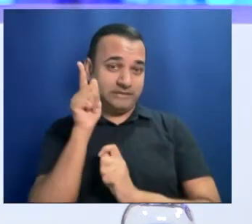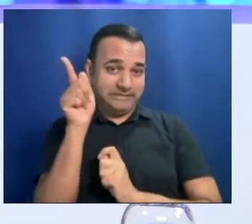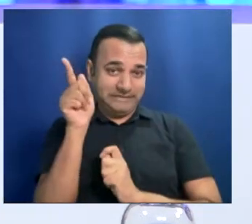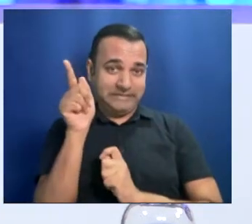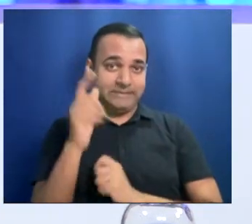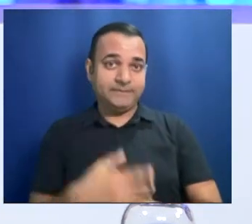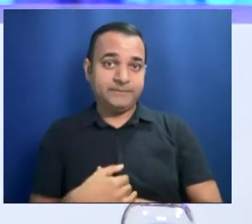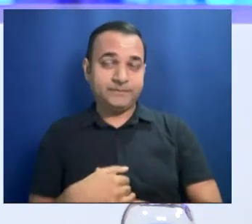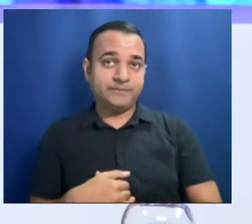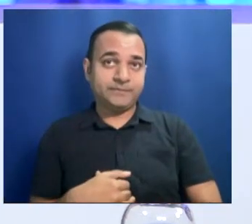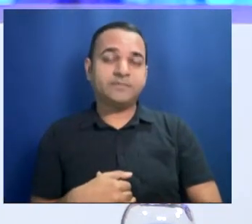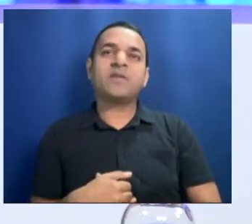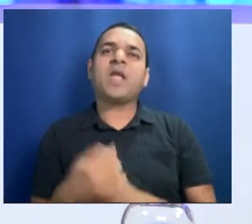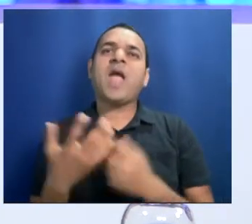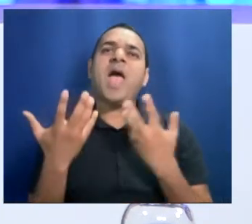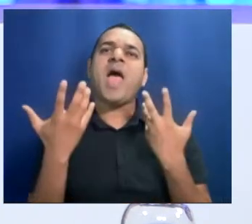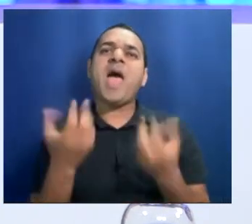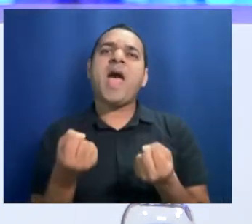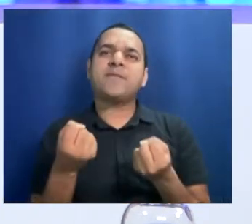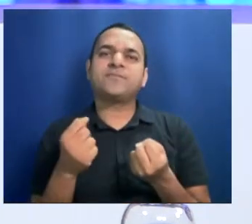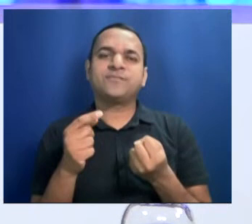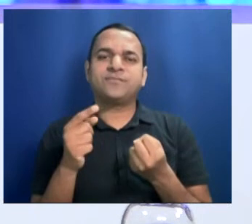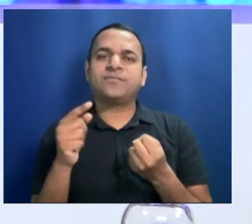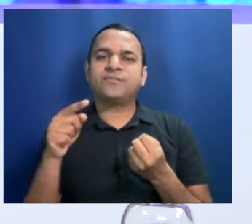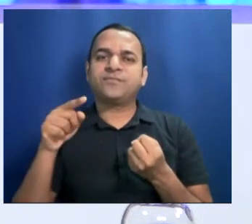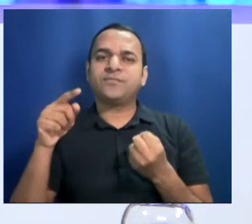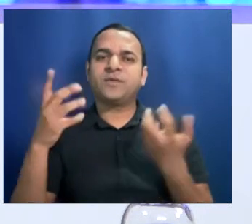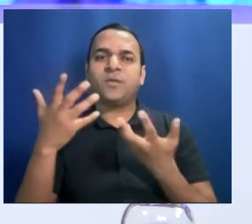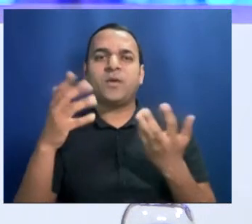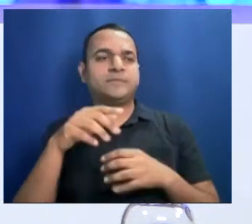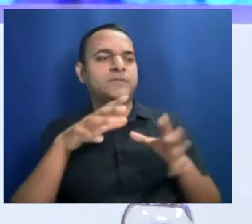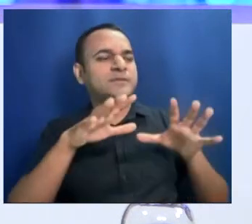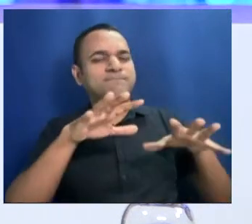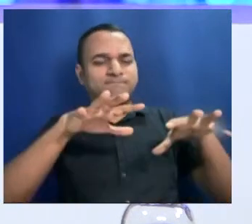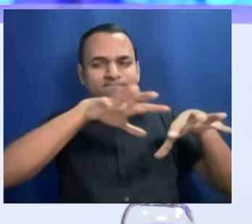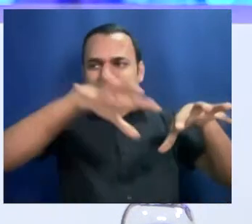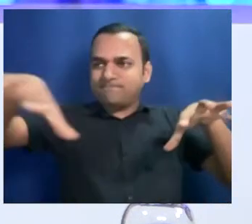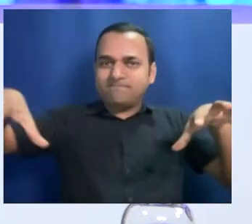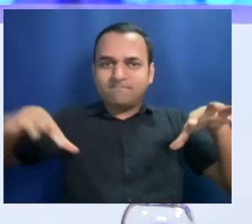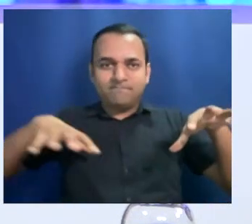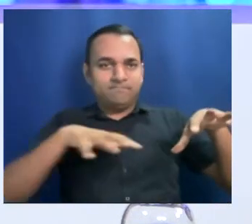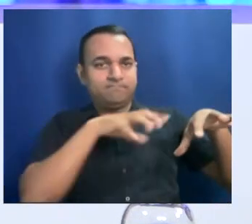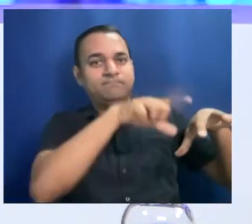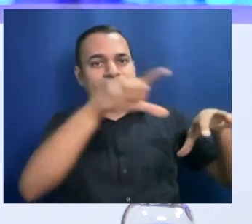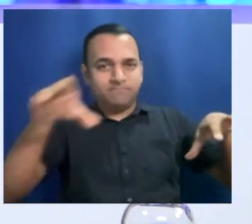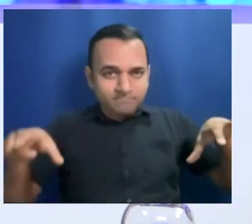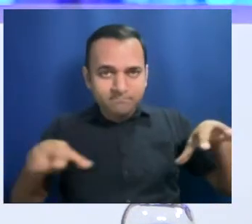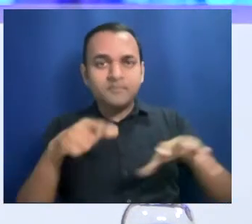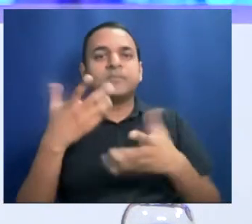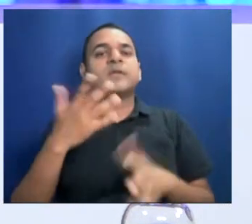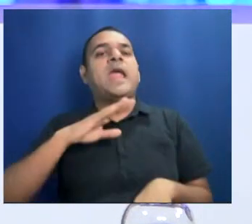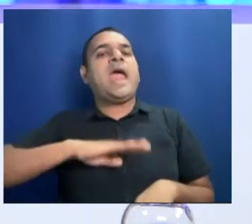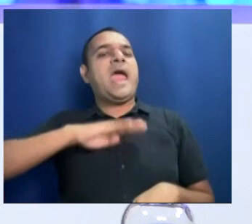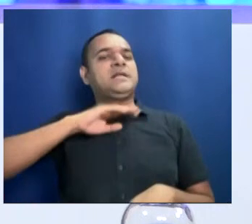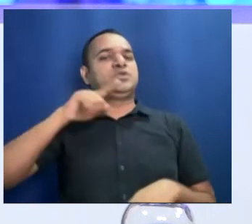demographic changes, with our aging societies, there will be higher and higher demand for different care services, be it when it